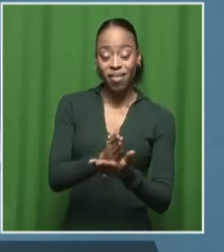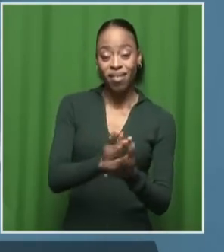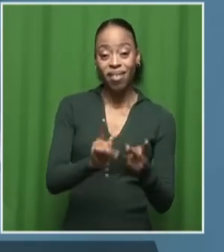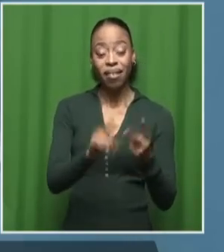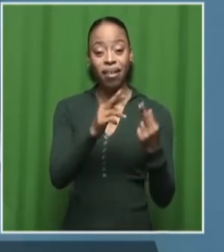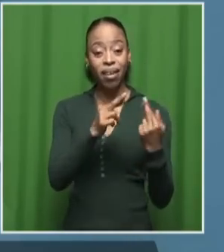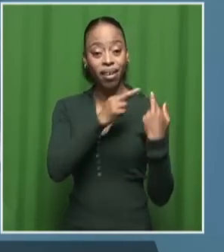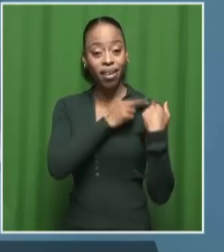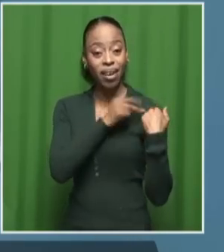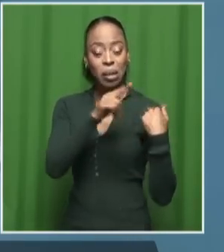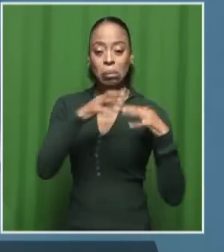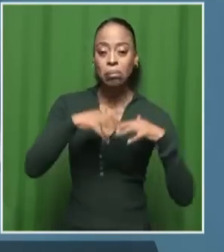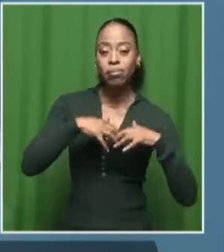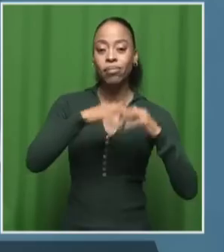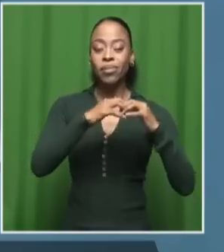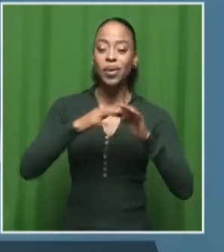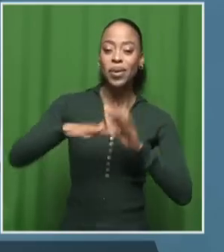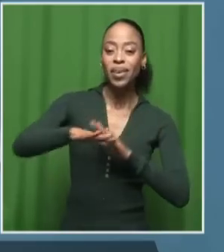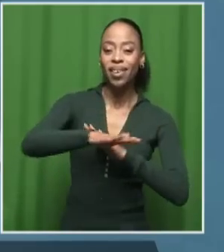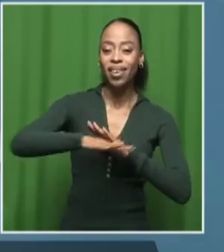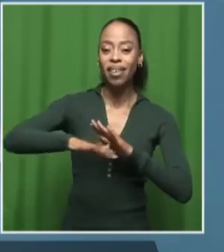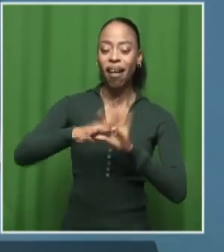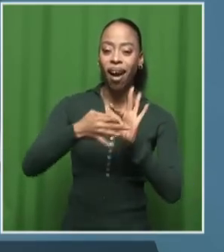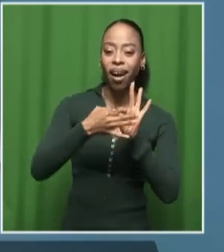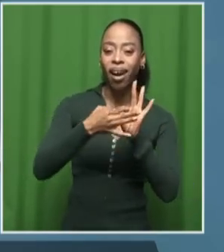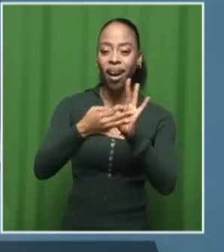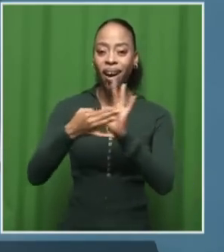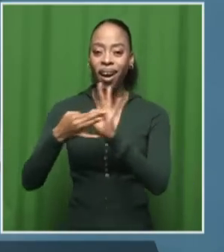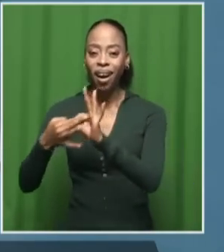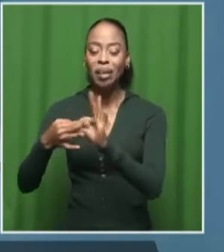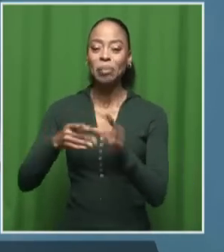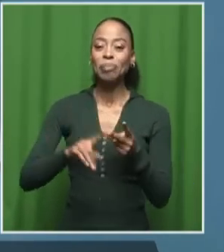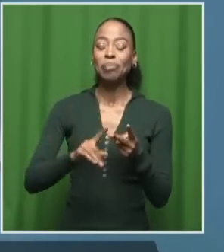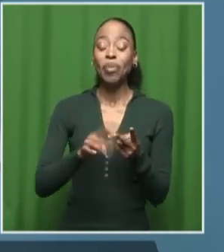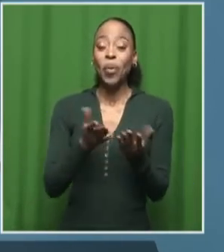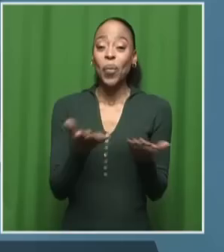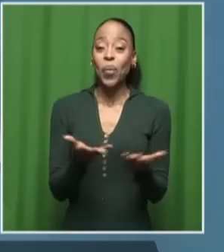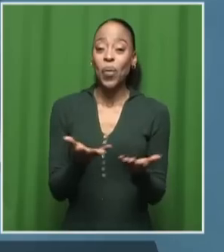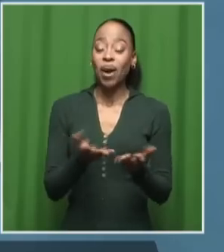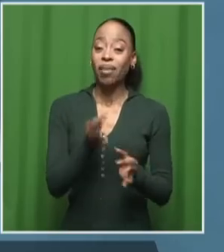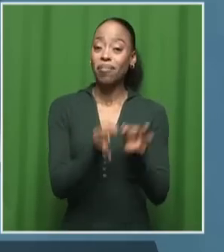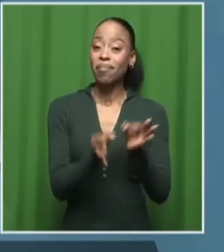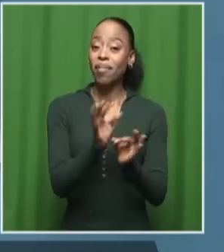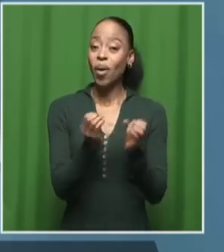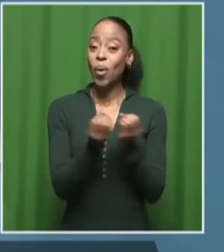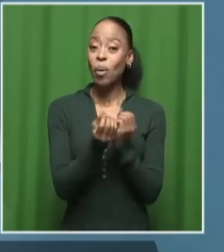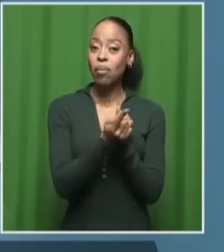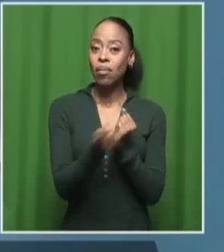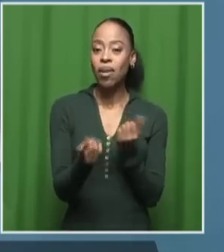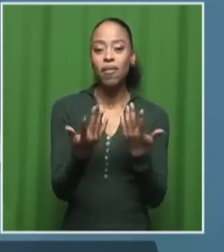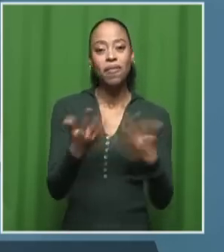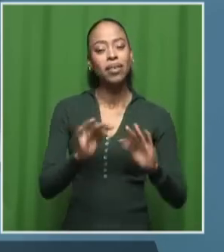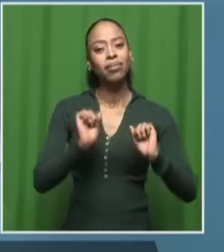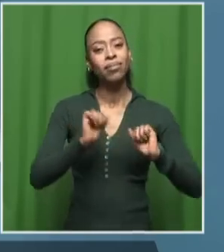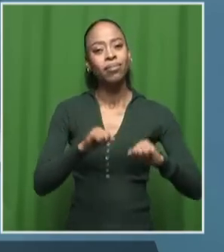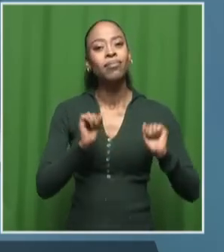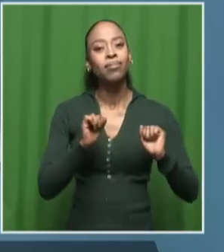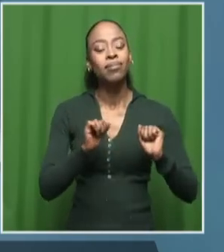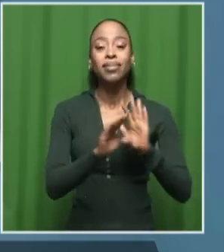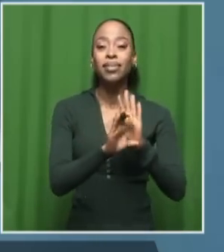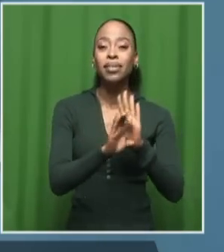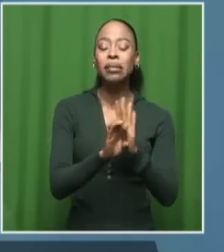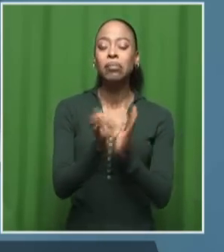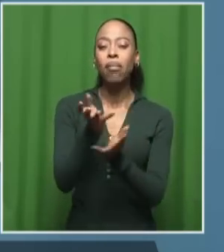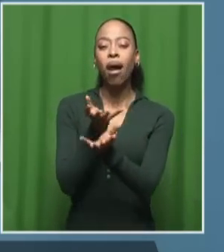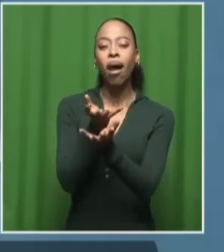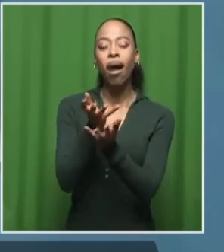obligations are created in areas of working together, where the parties have agreed that, for instance, all of their